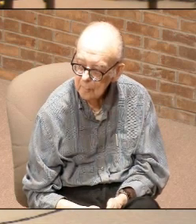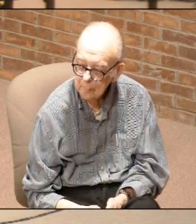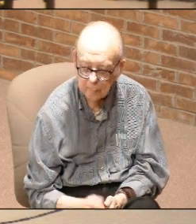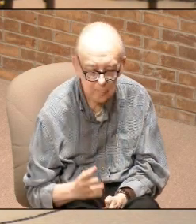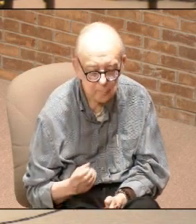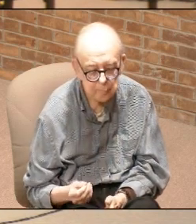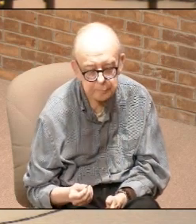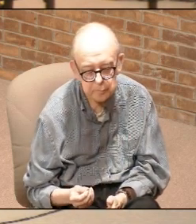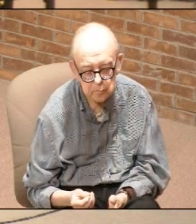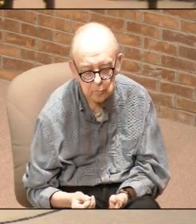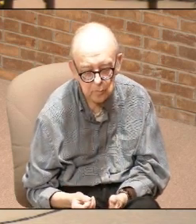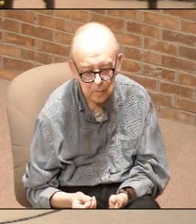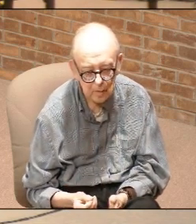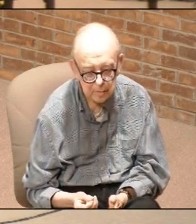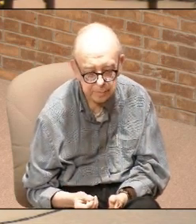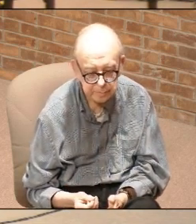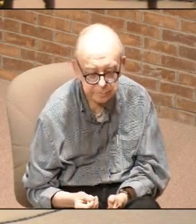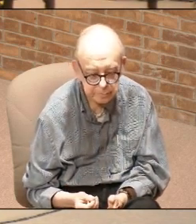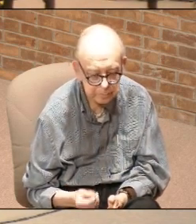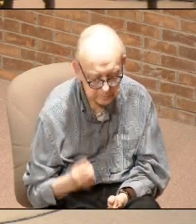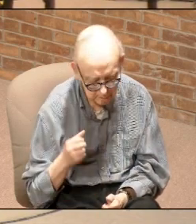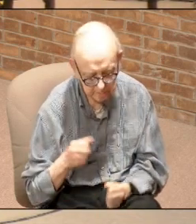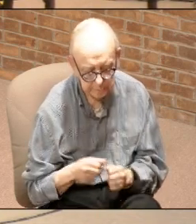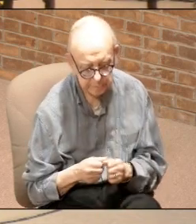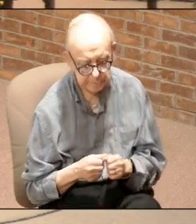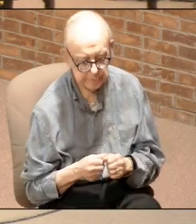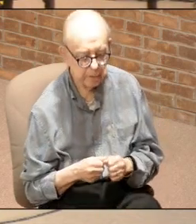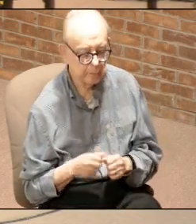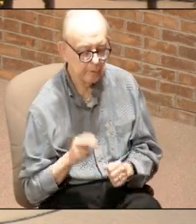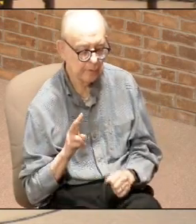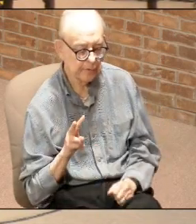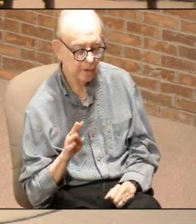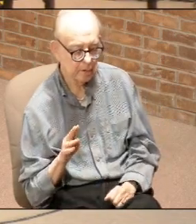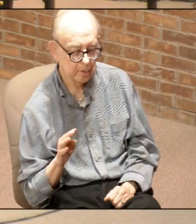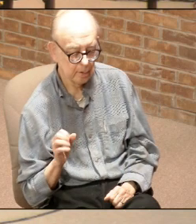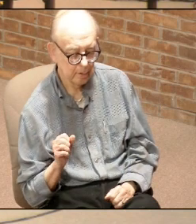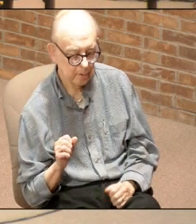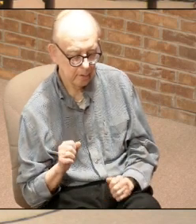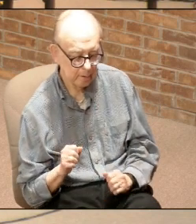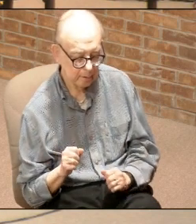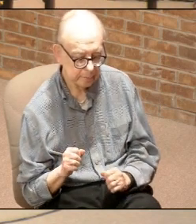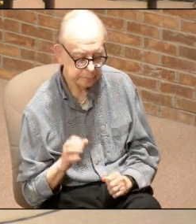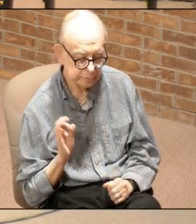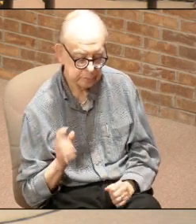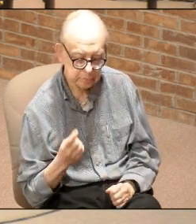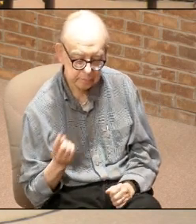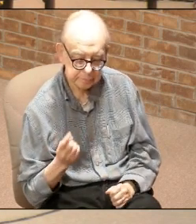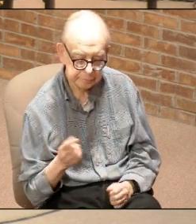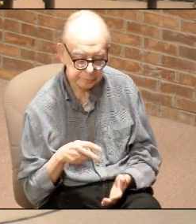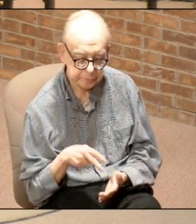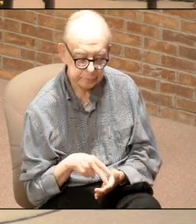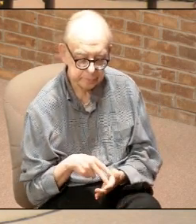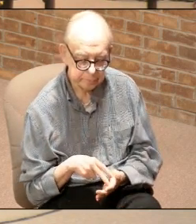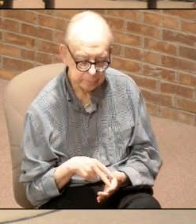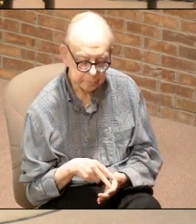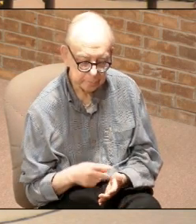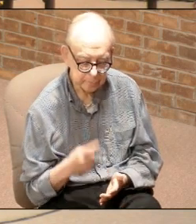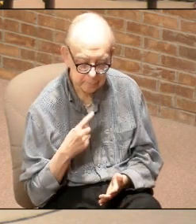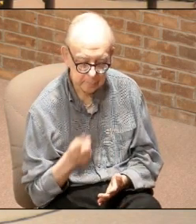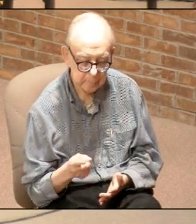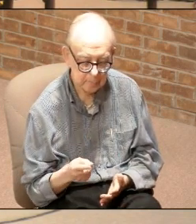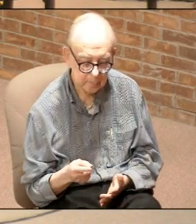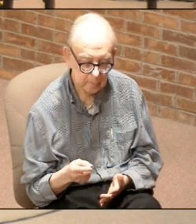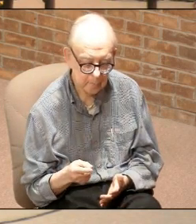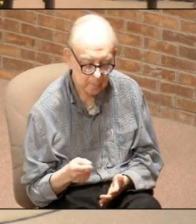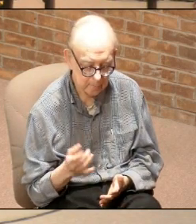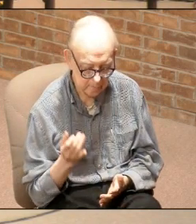because there's remember in vbs how they that the preacher would always get up and he'd say okay